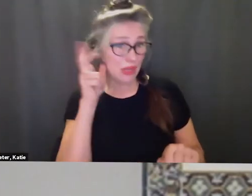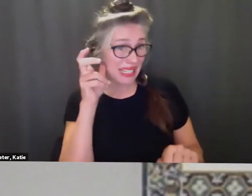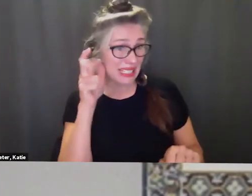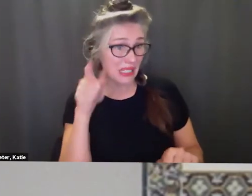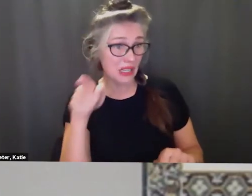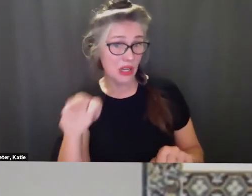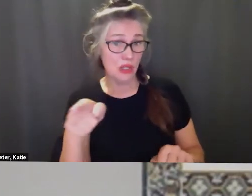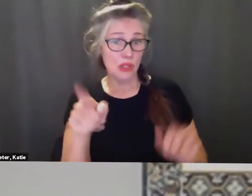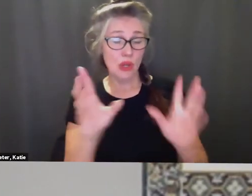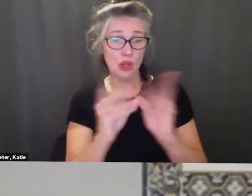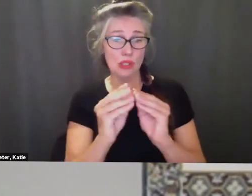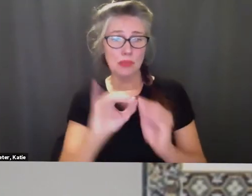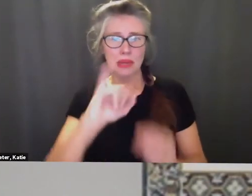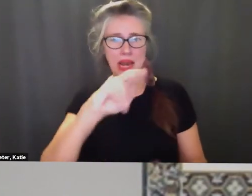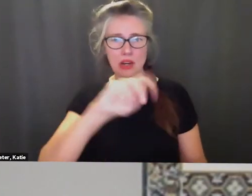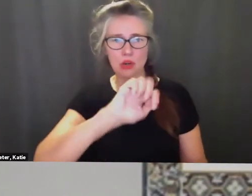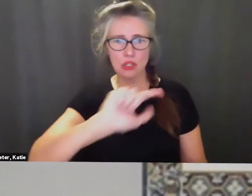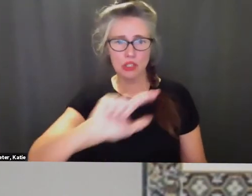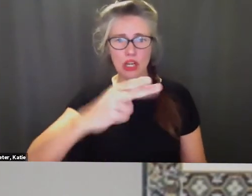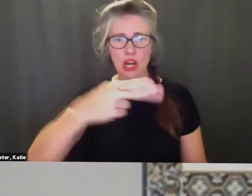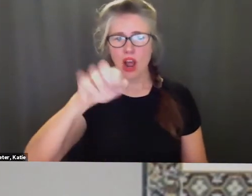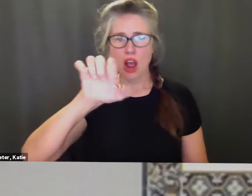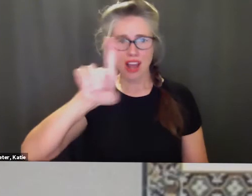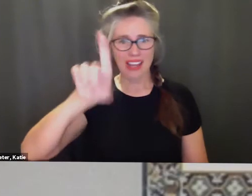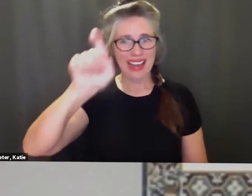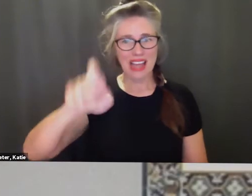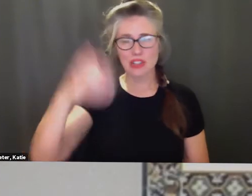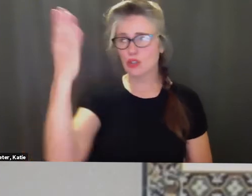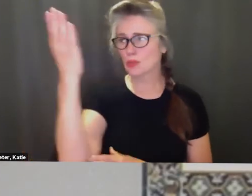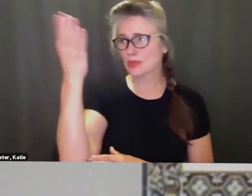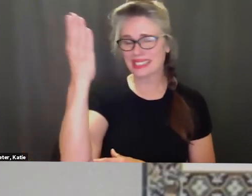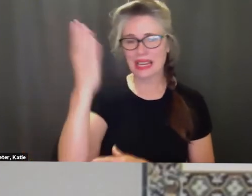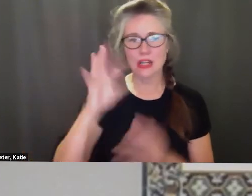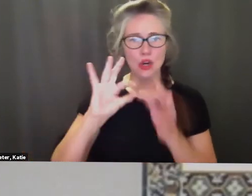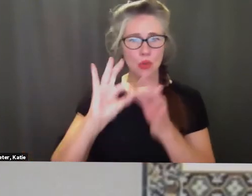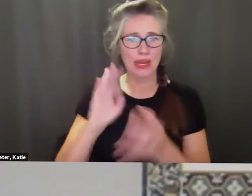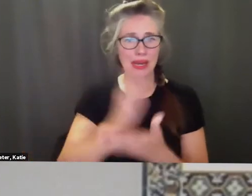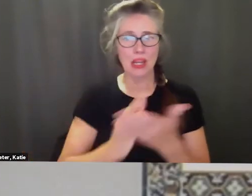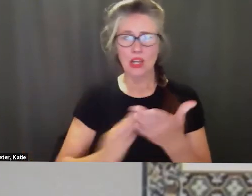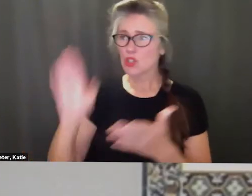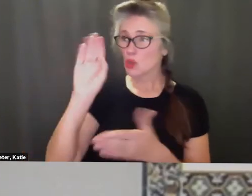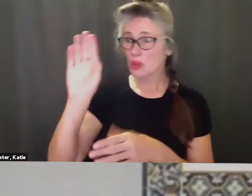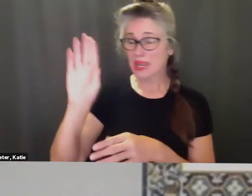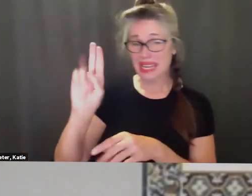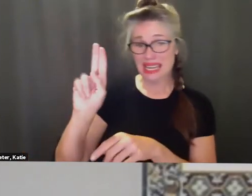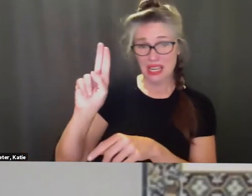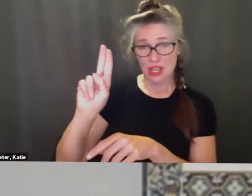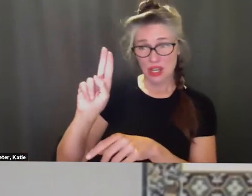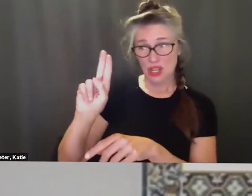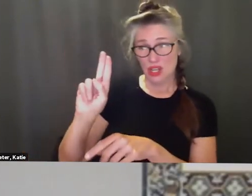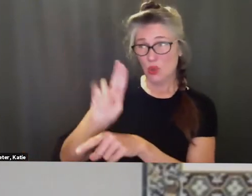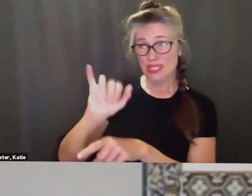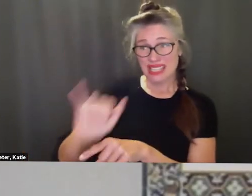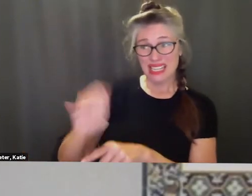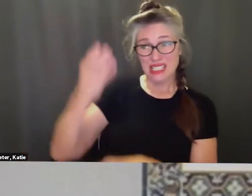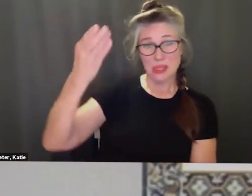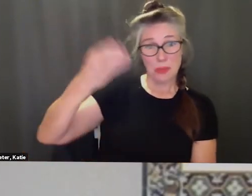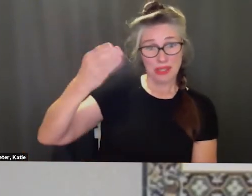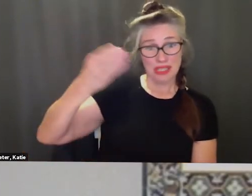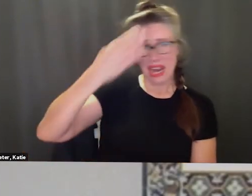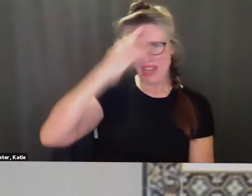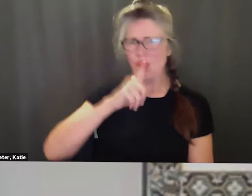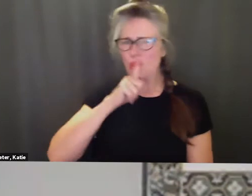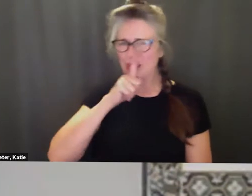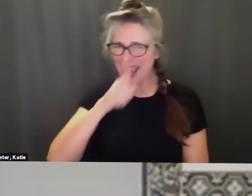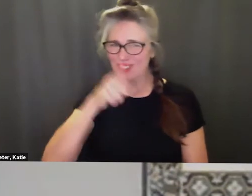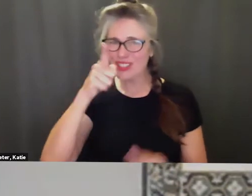Joe Holland has to make a budget presentation. So do we get an estimate from when his presentation is, or I know we still wait for the actual end of